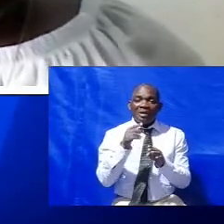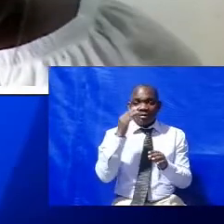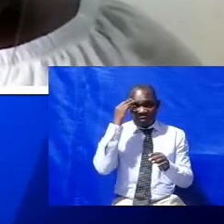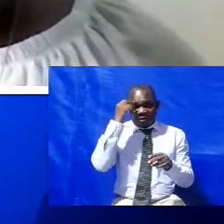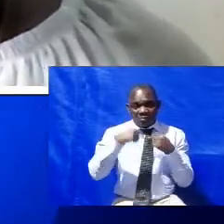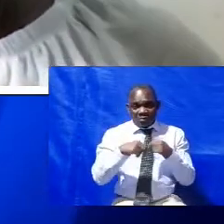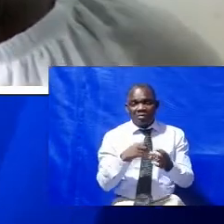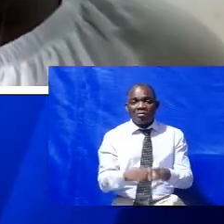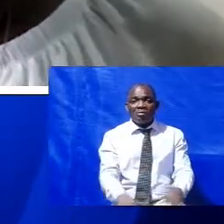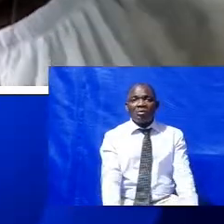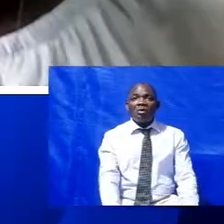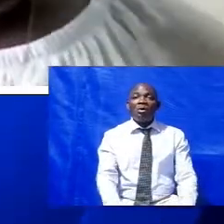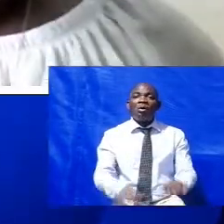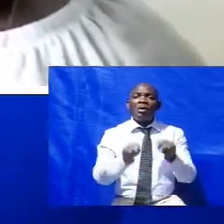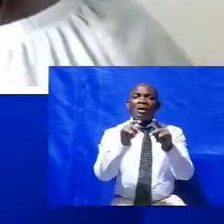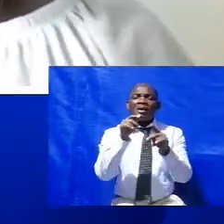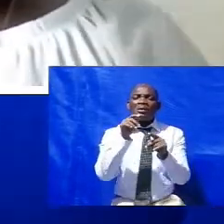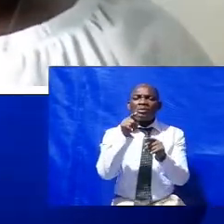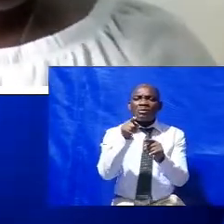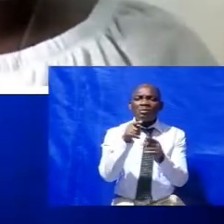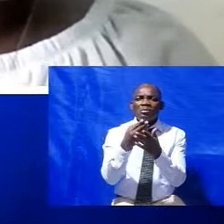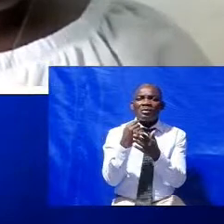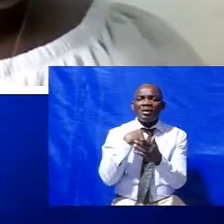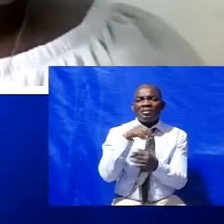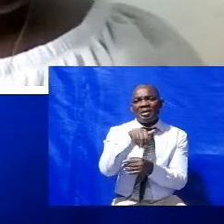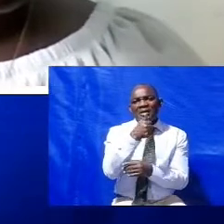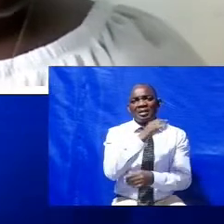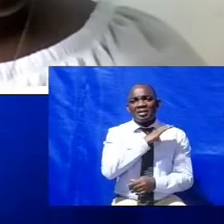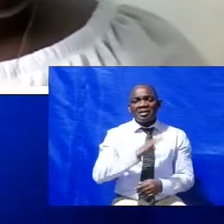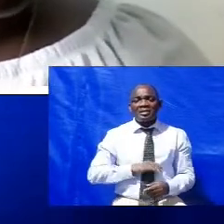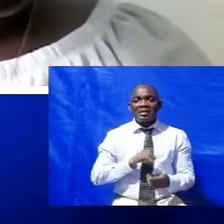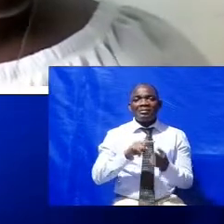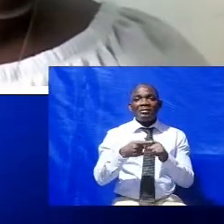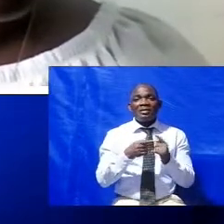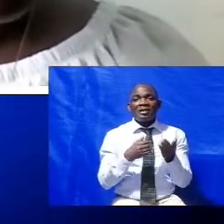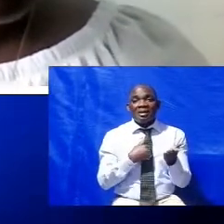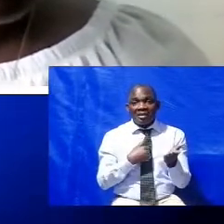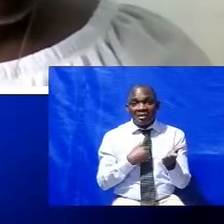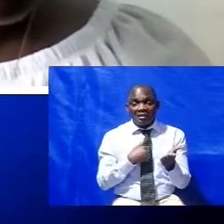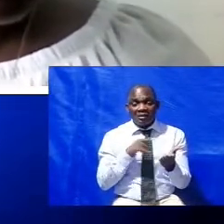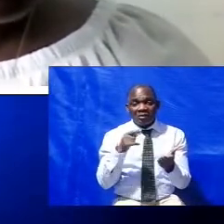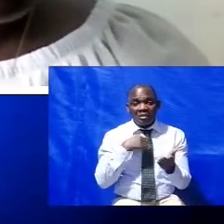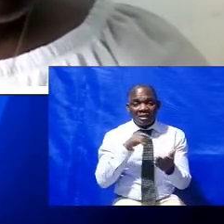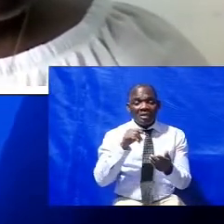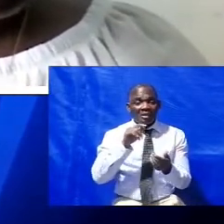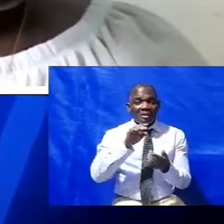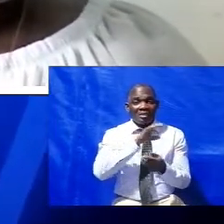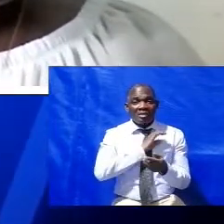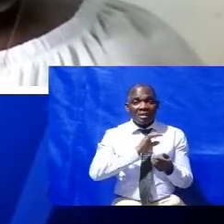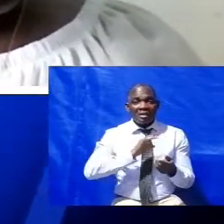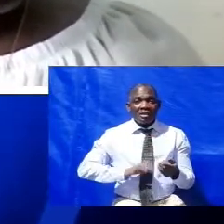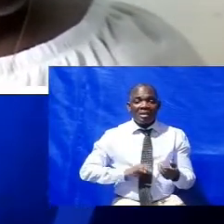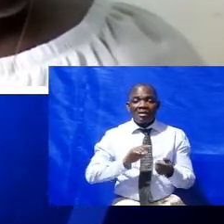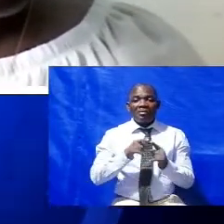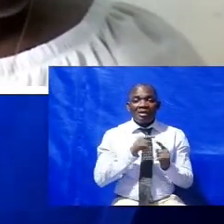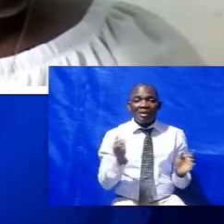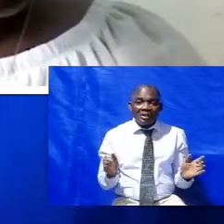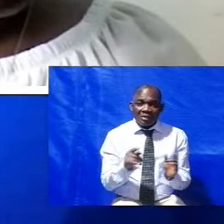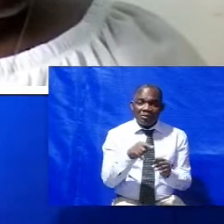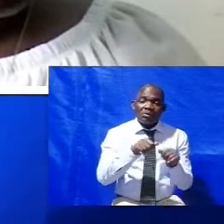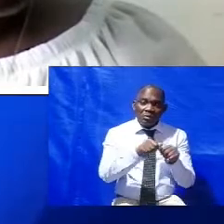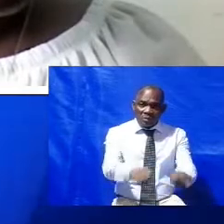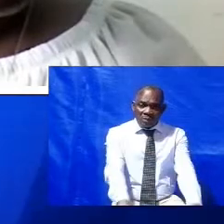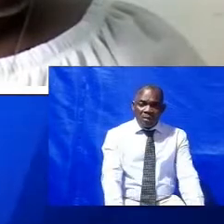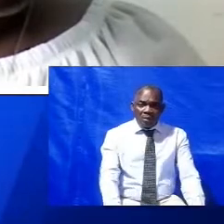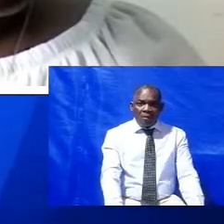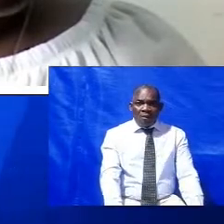mental health situation. So, Deborah, did you have other Christian friends that would encourage you, spur